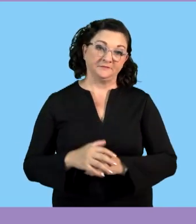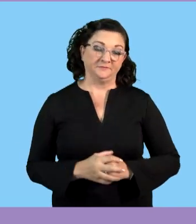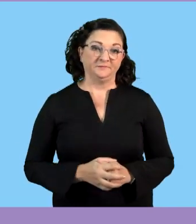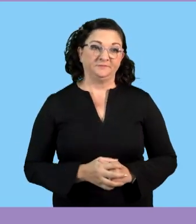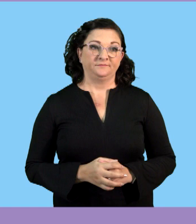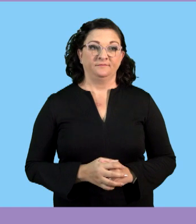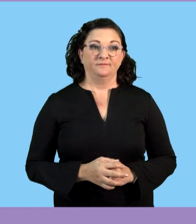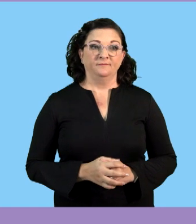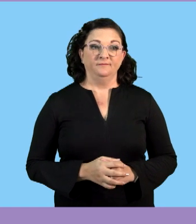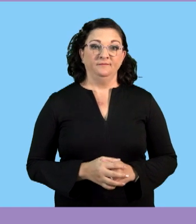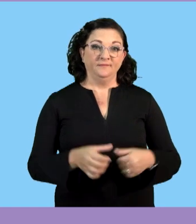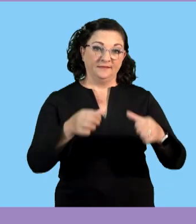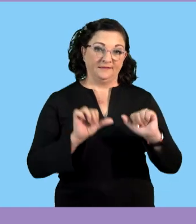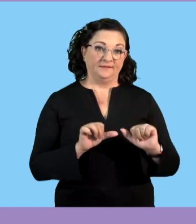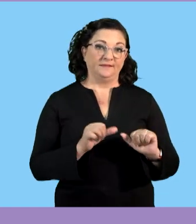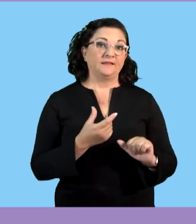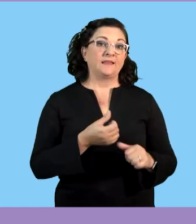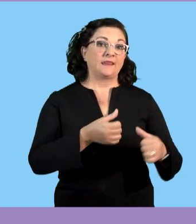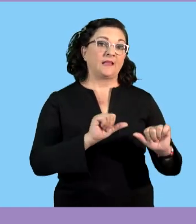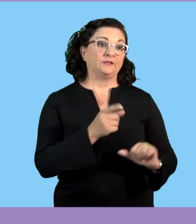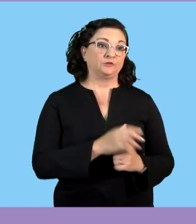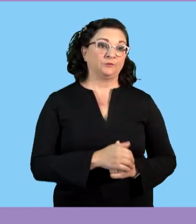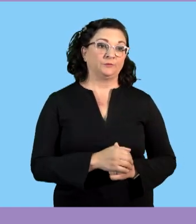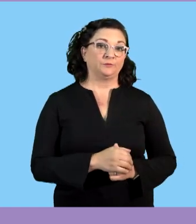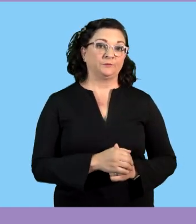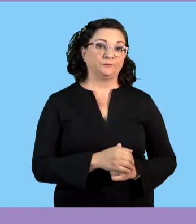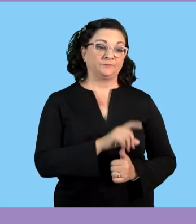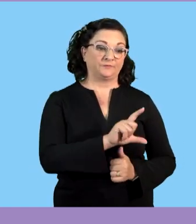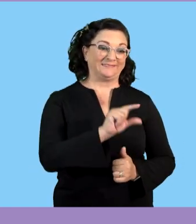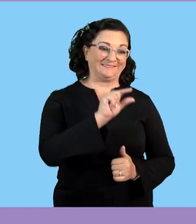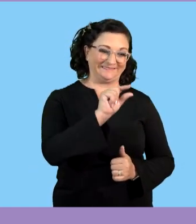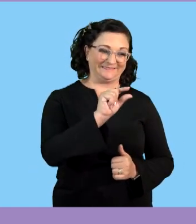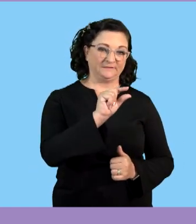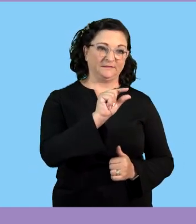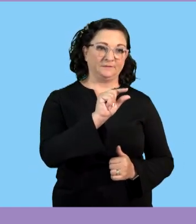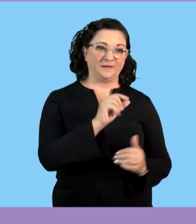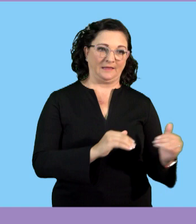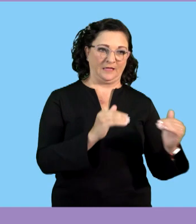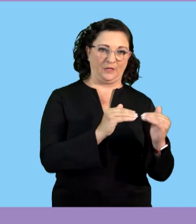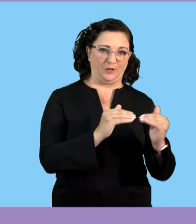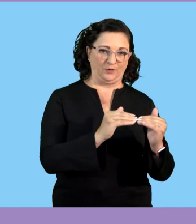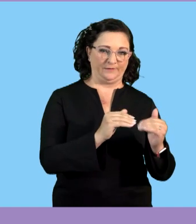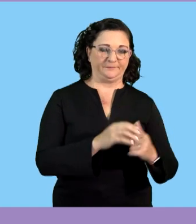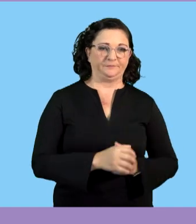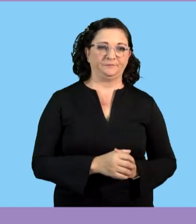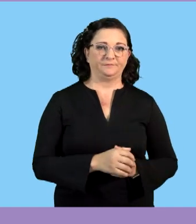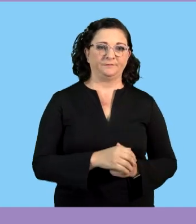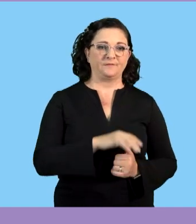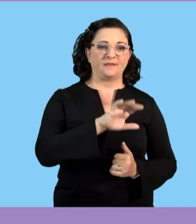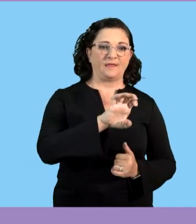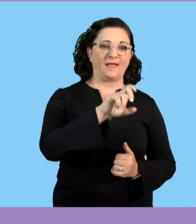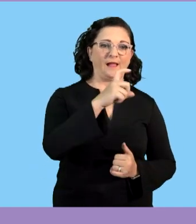was 19. Let's look at the next one there. Number 2 is an exponential equation. Now we have two powers that